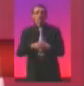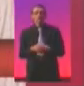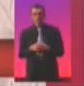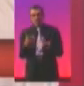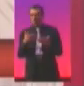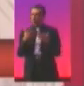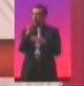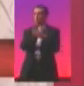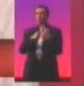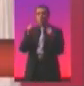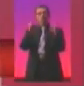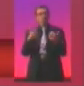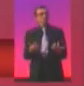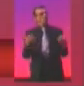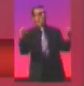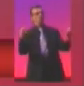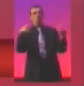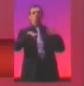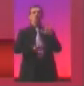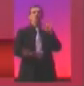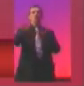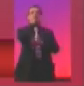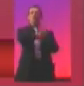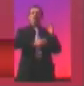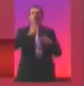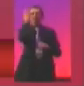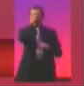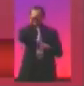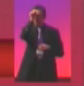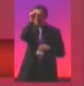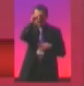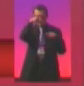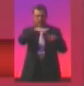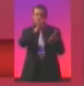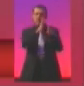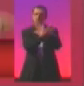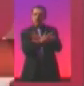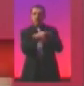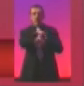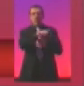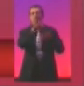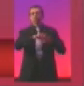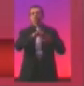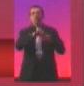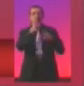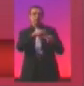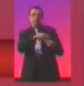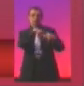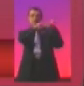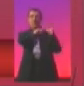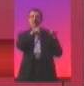this hall and millions of people across this country know that was broken Britain, Conference, and we do not want to go